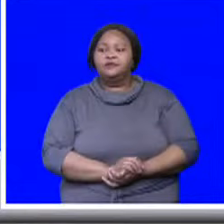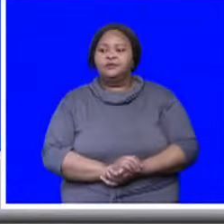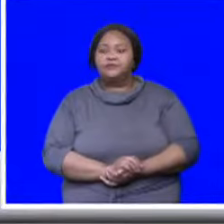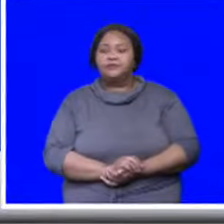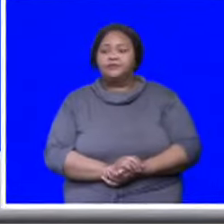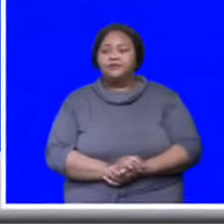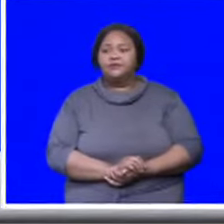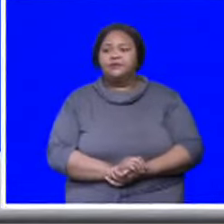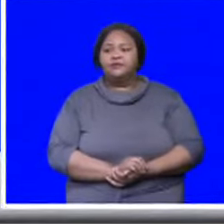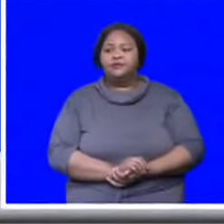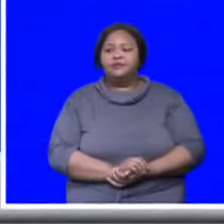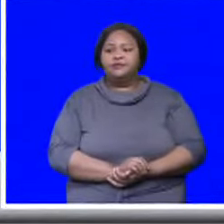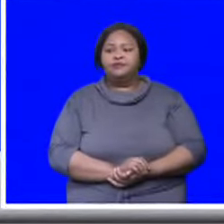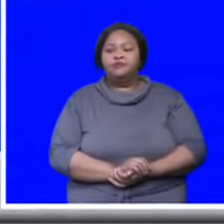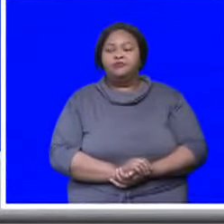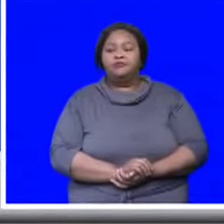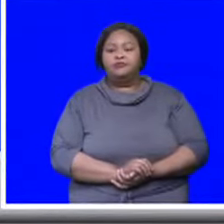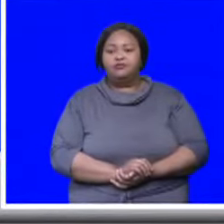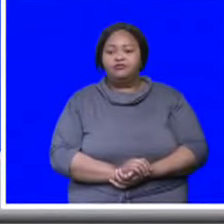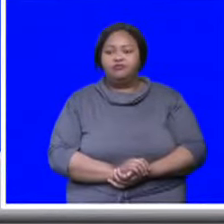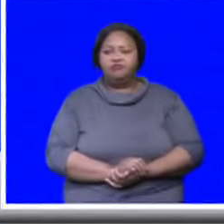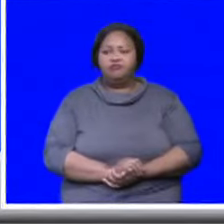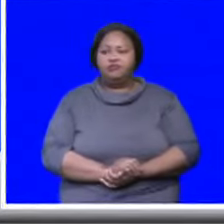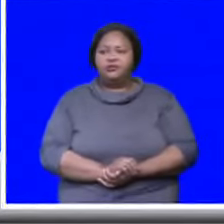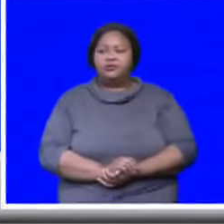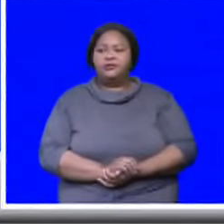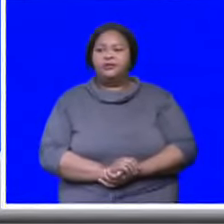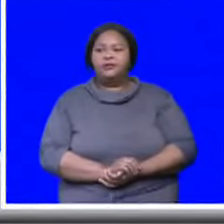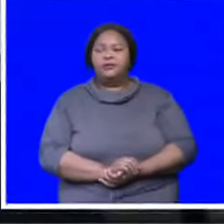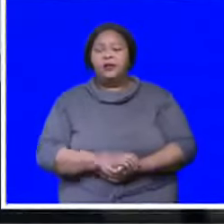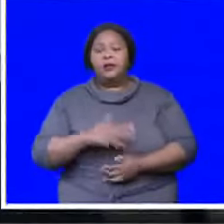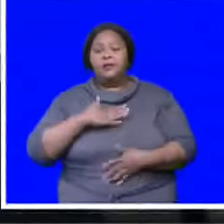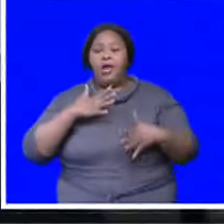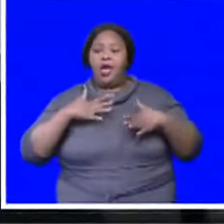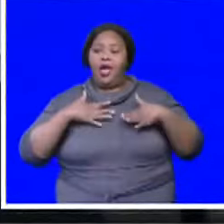climate action gender responsive. I'm